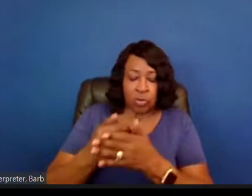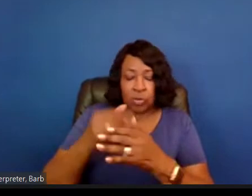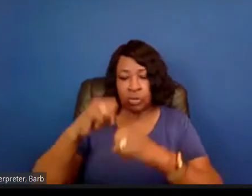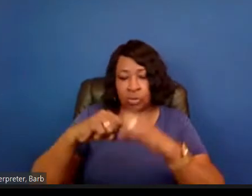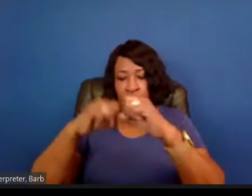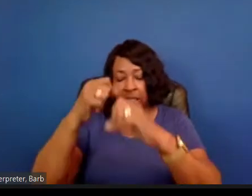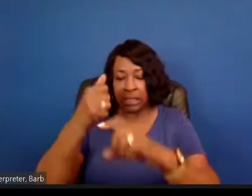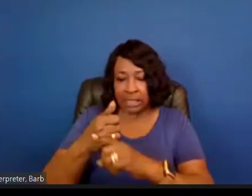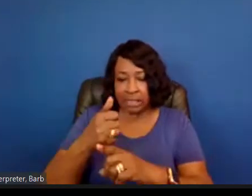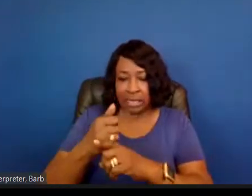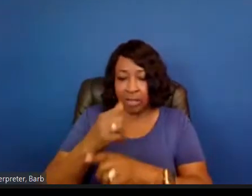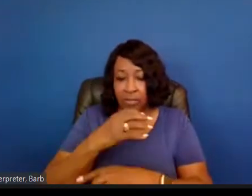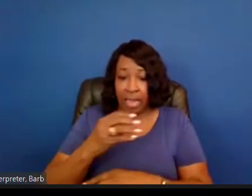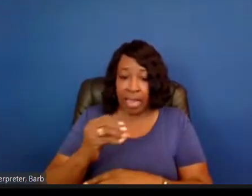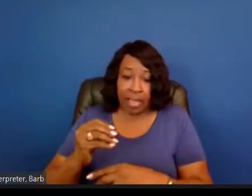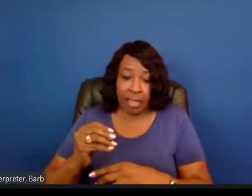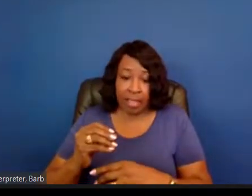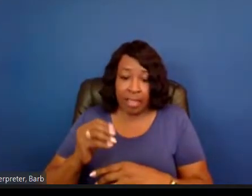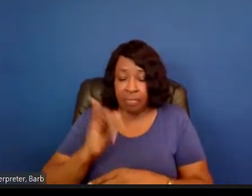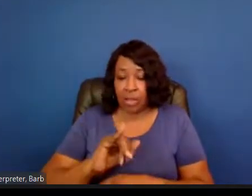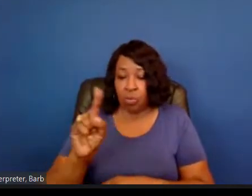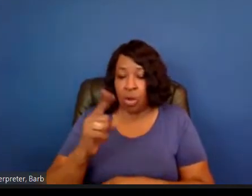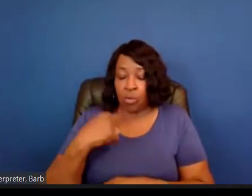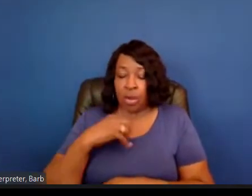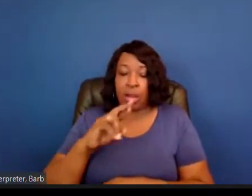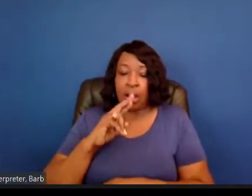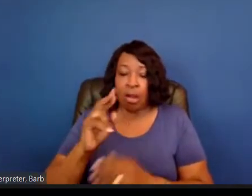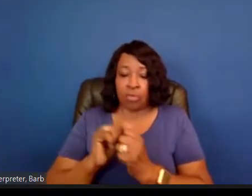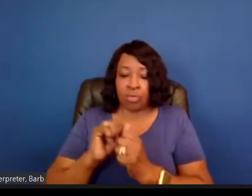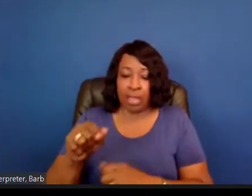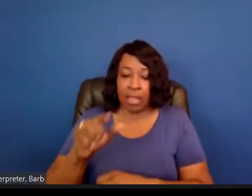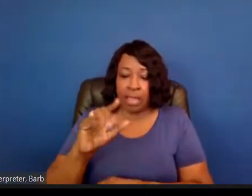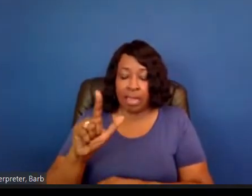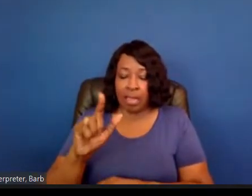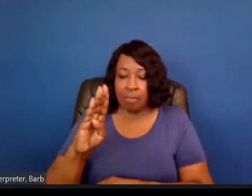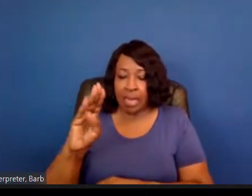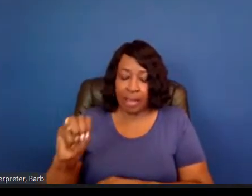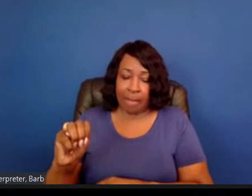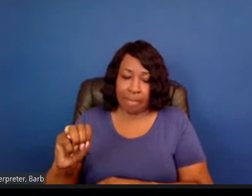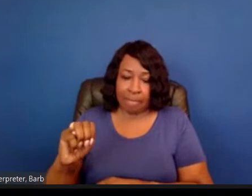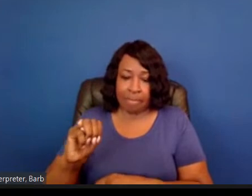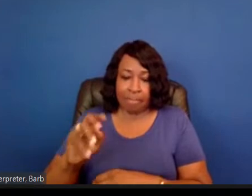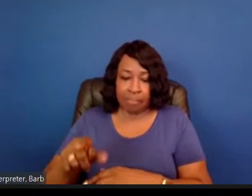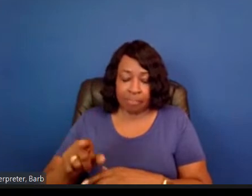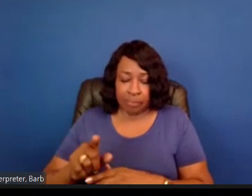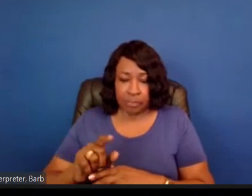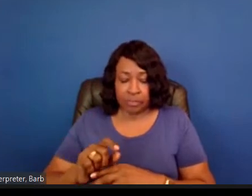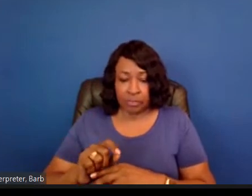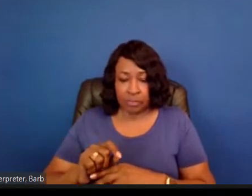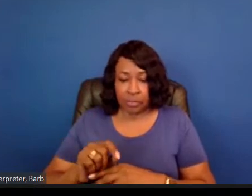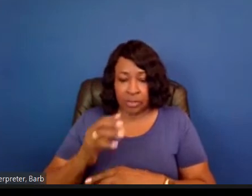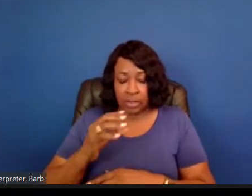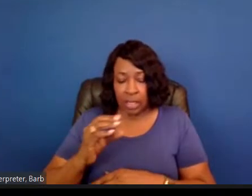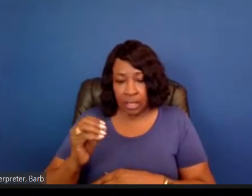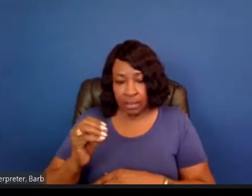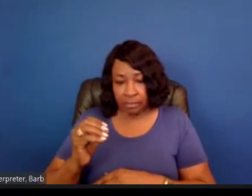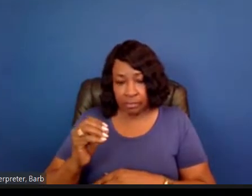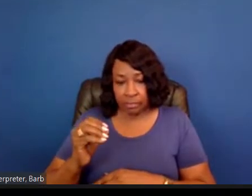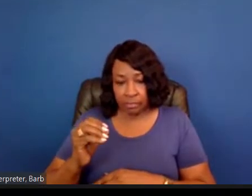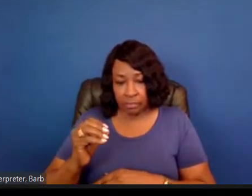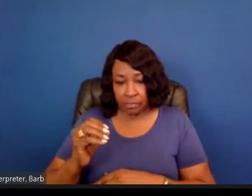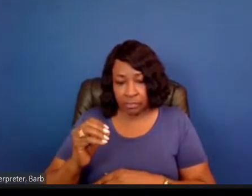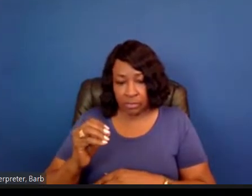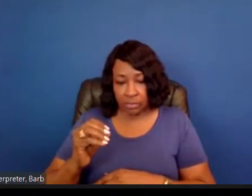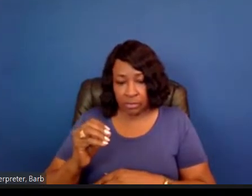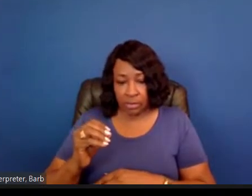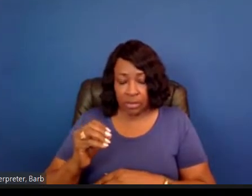And that is where we are with the LBMM, Lawrence Bryn Mawr modernization area. And the drill shaft